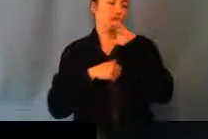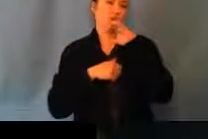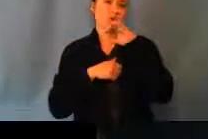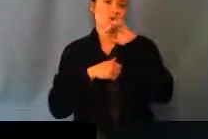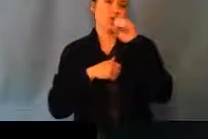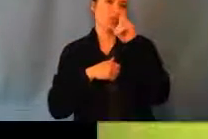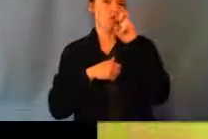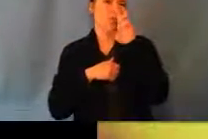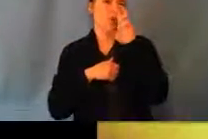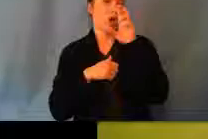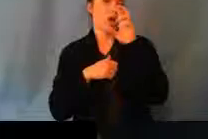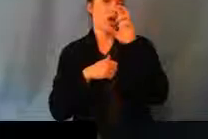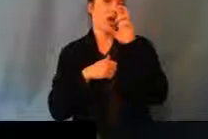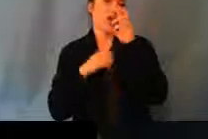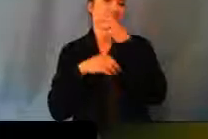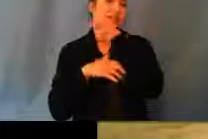Saturday.